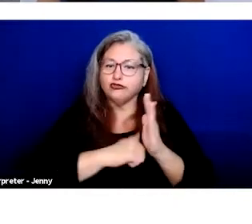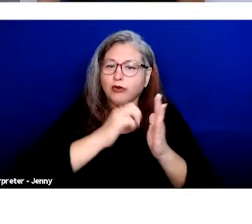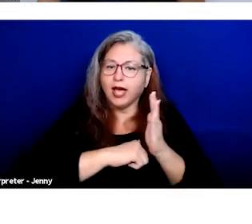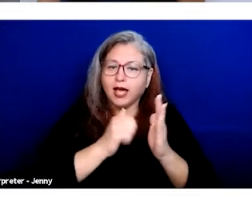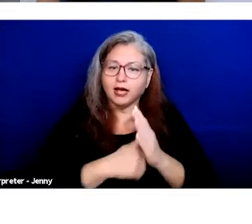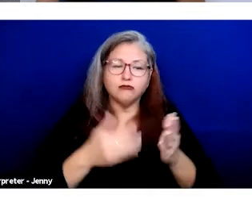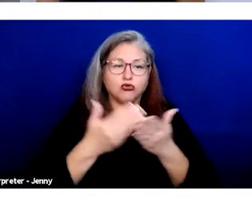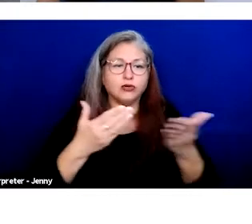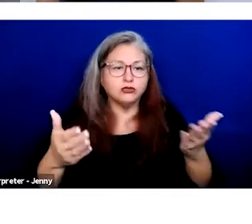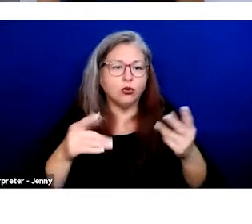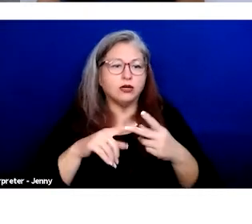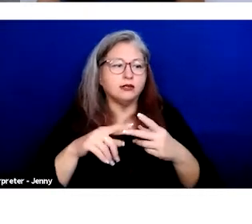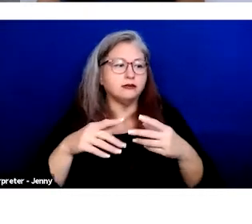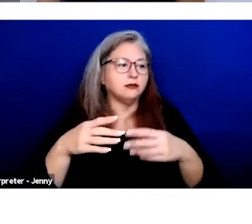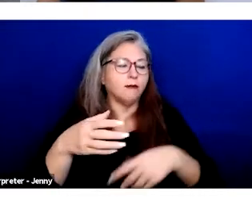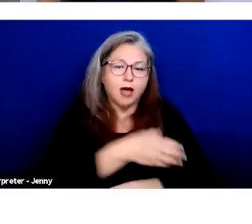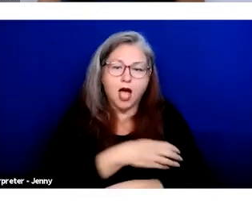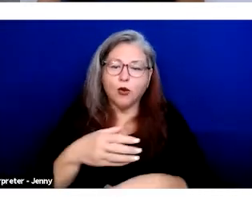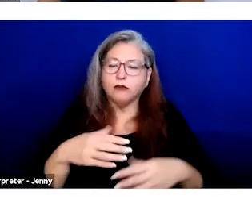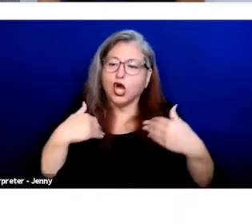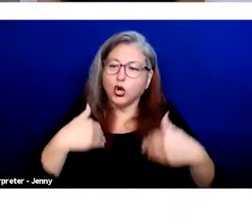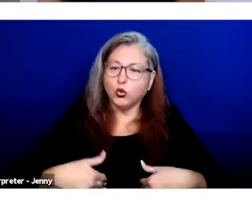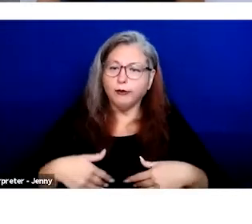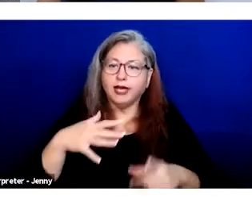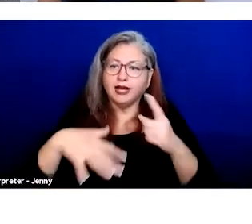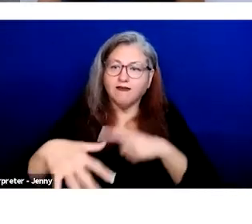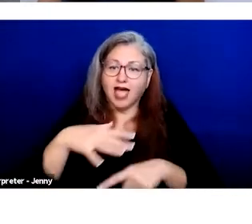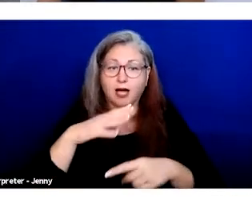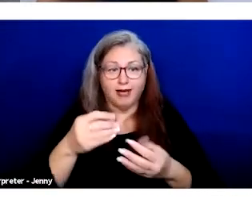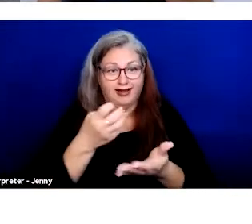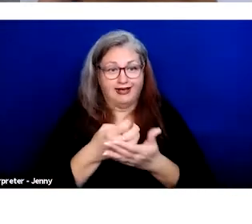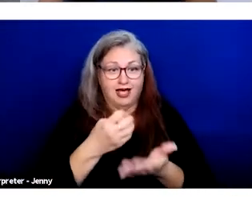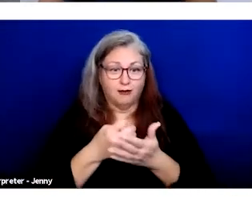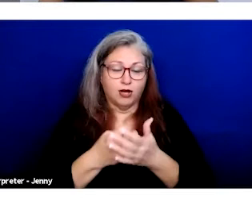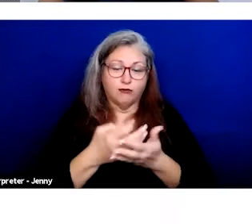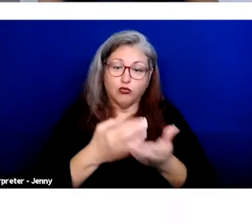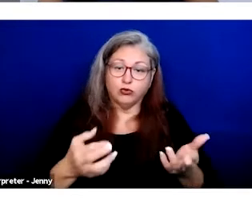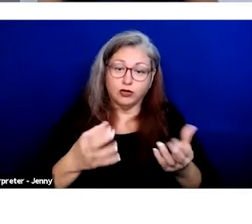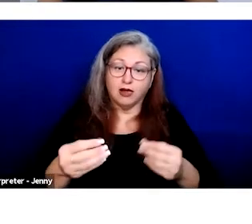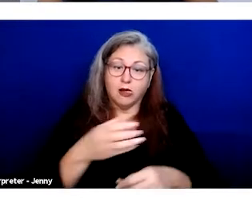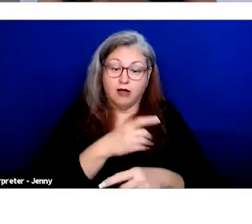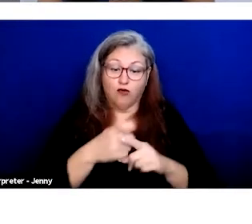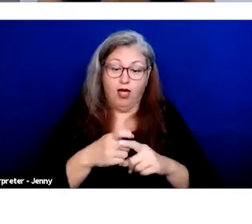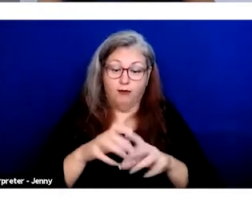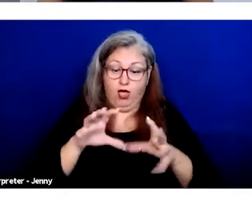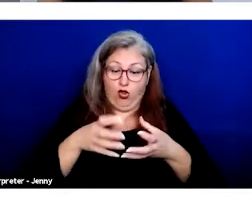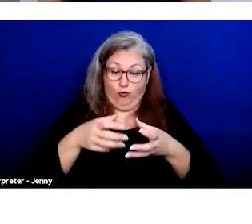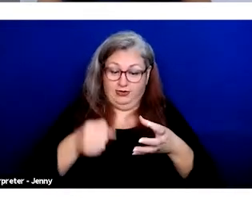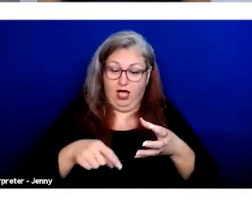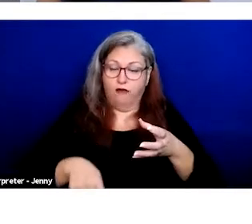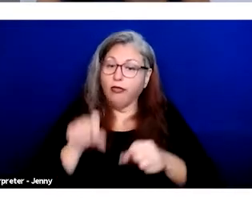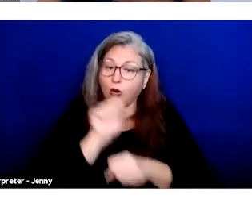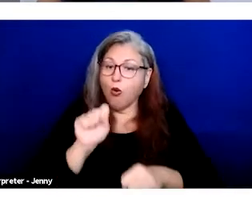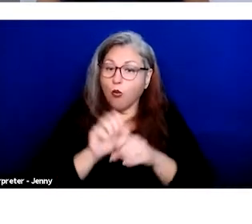and power, human, environmental, and economic resources and power from the global South, from